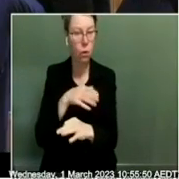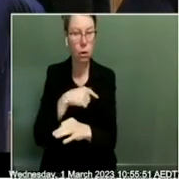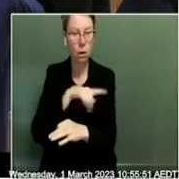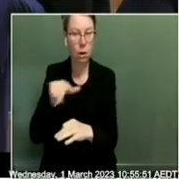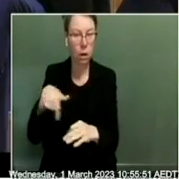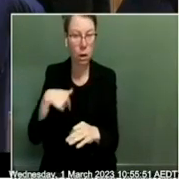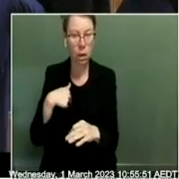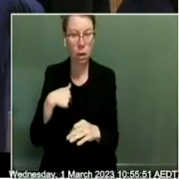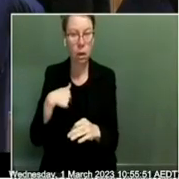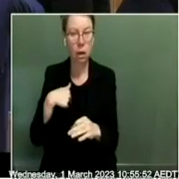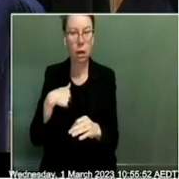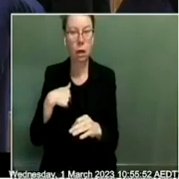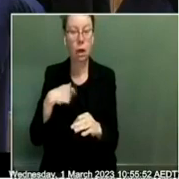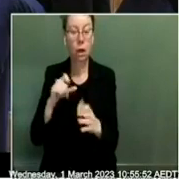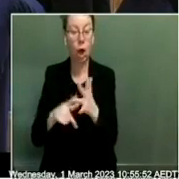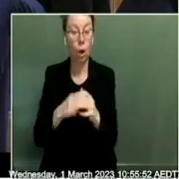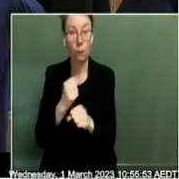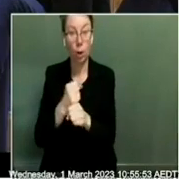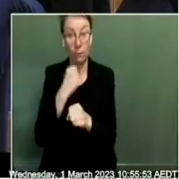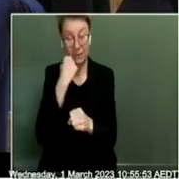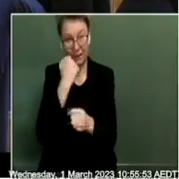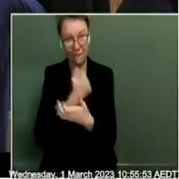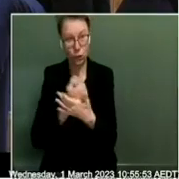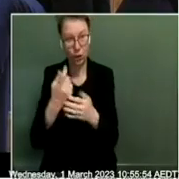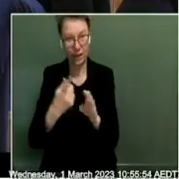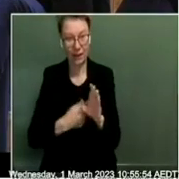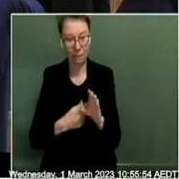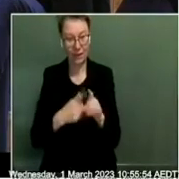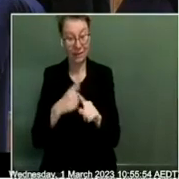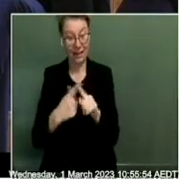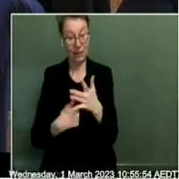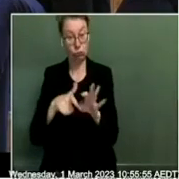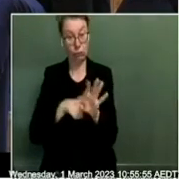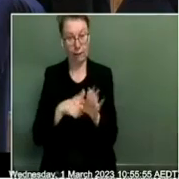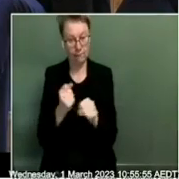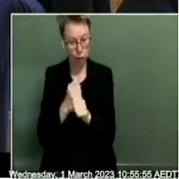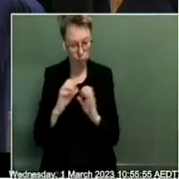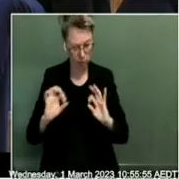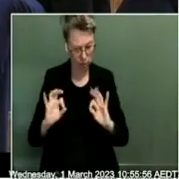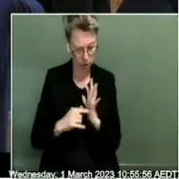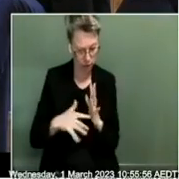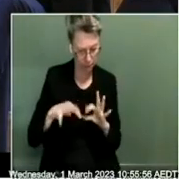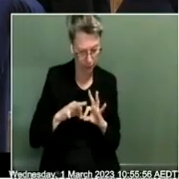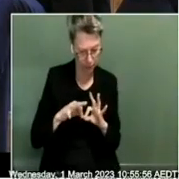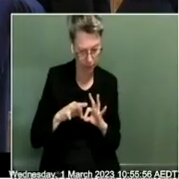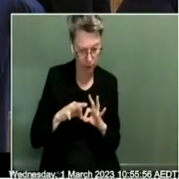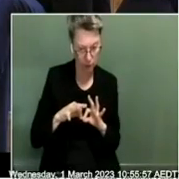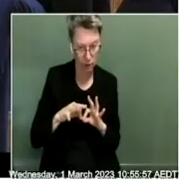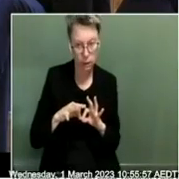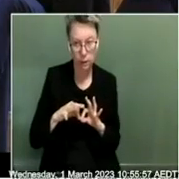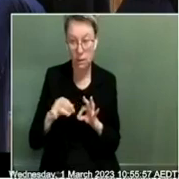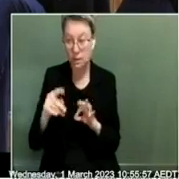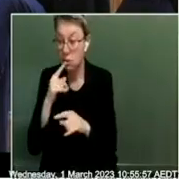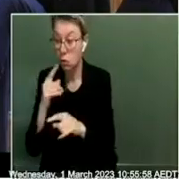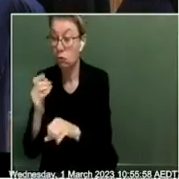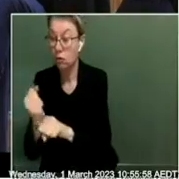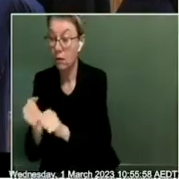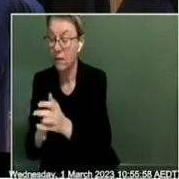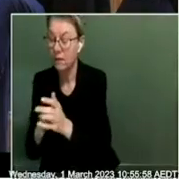Mm. But, so he was grieving for his children. He was a parent